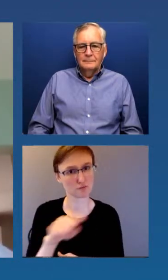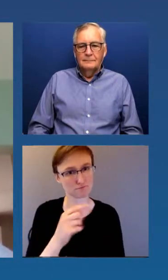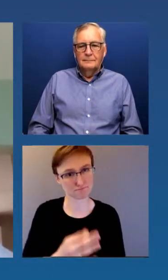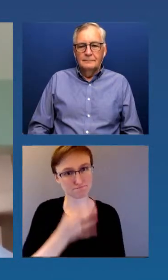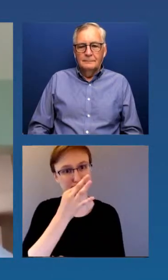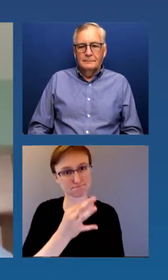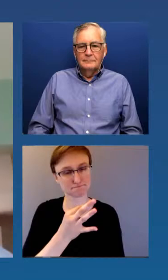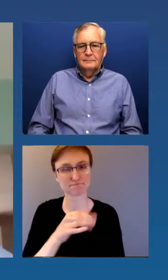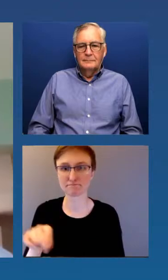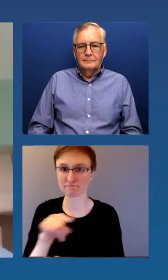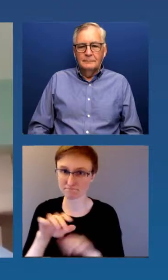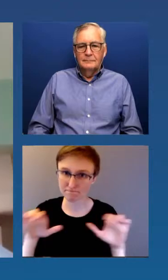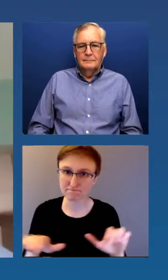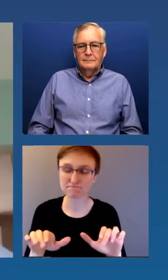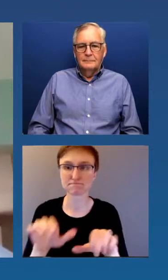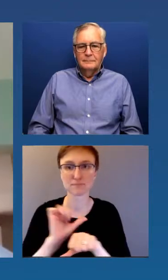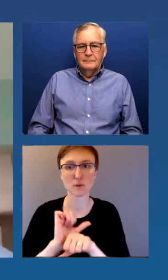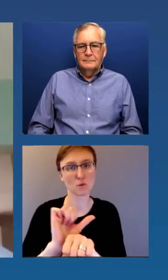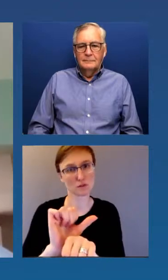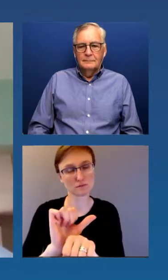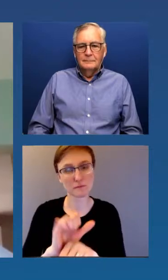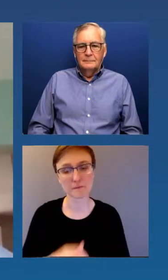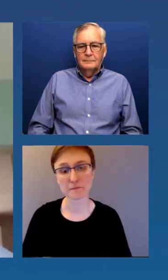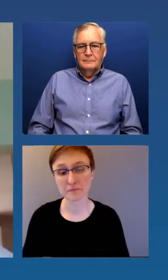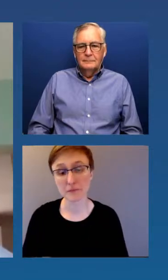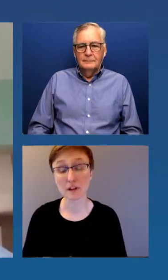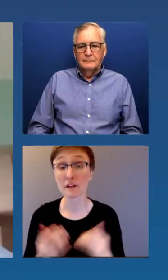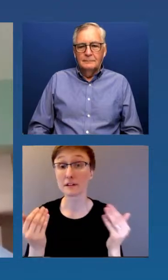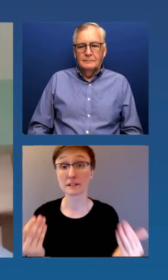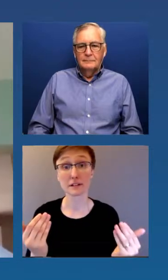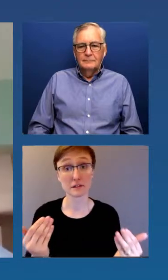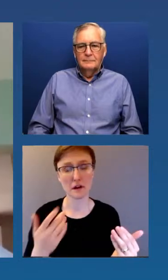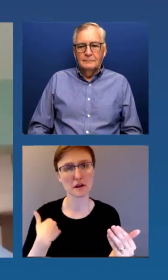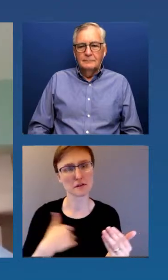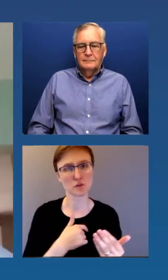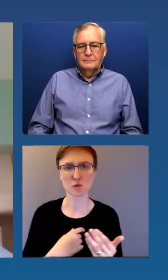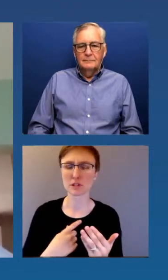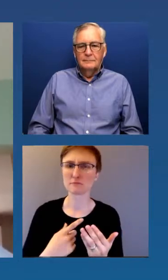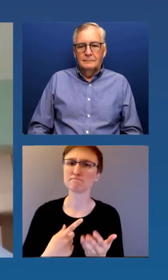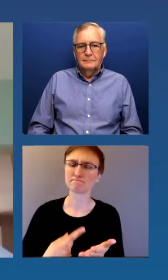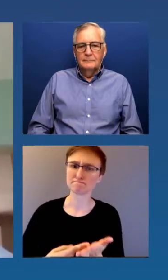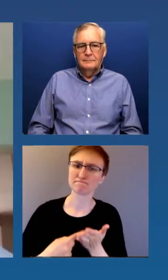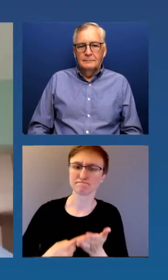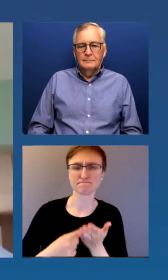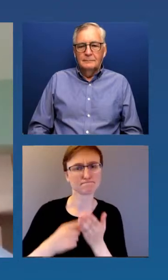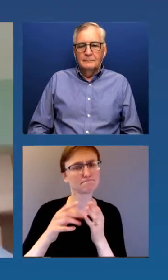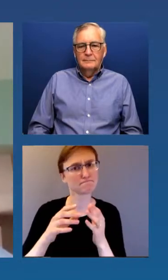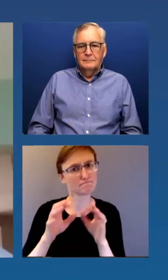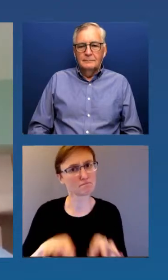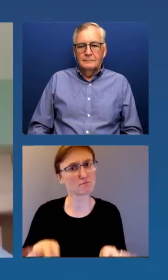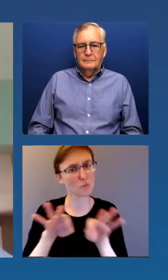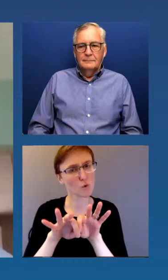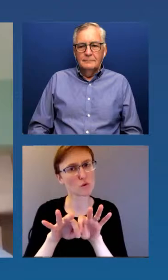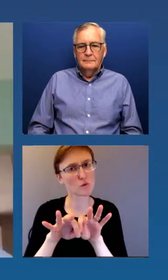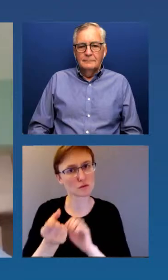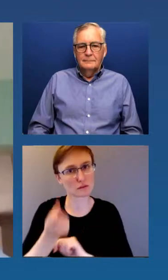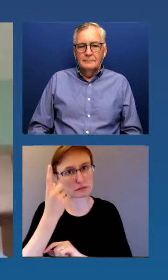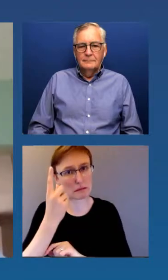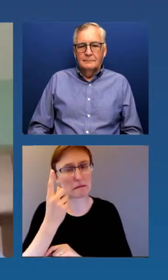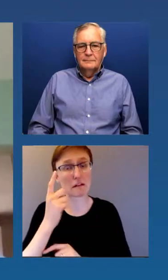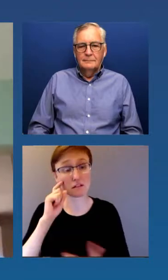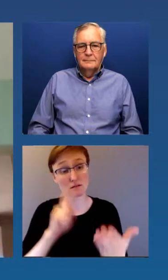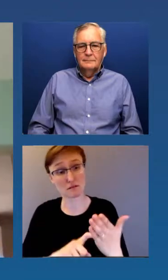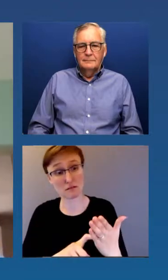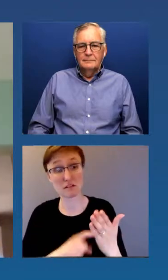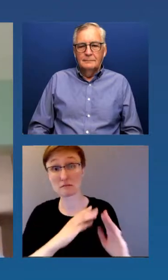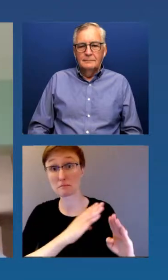The conversation we're having today is important to understand what the barriers to vaccinations are and what we can do as a community to